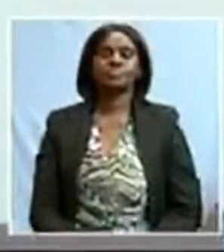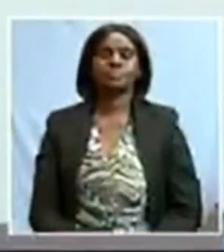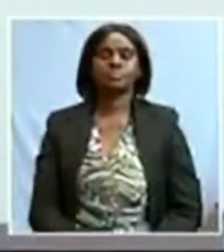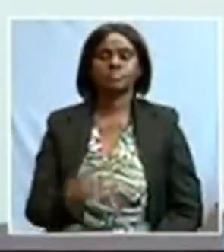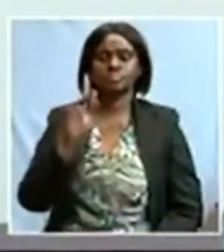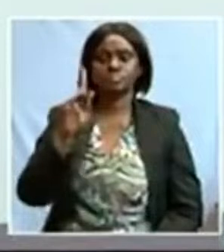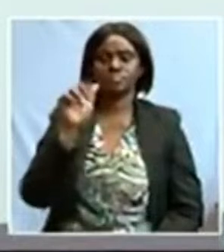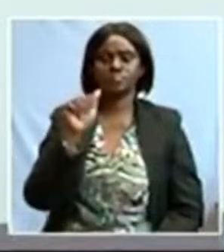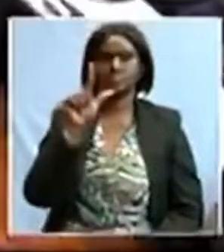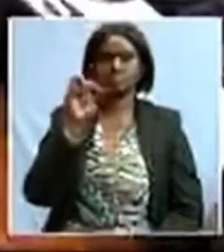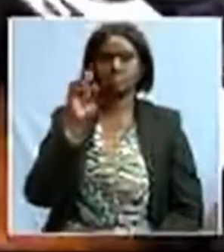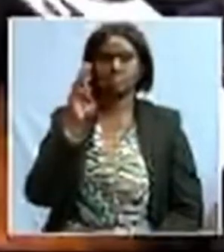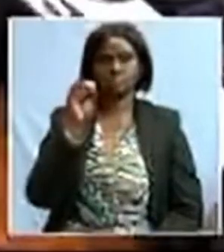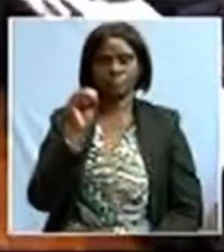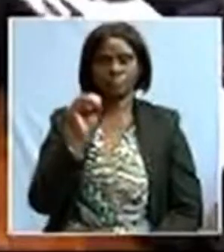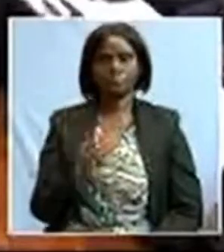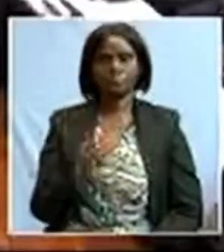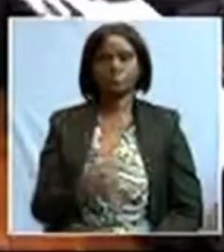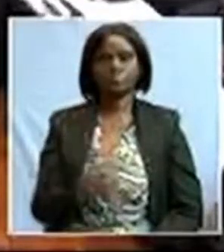Kalobo.